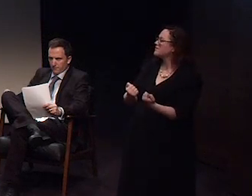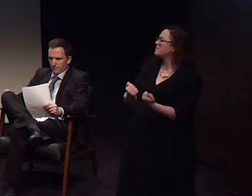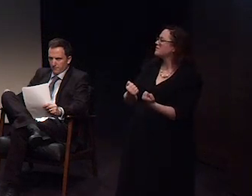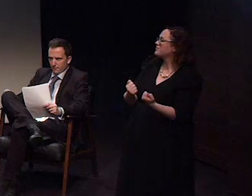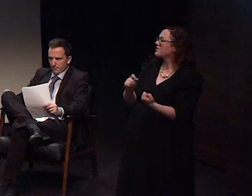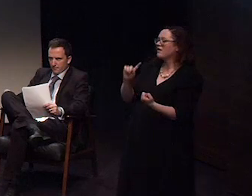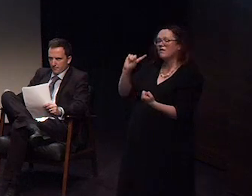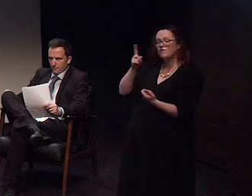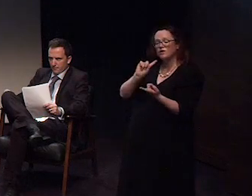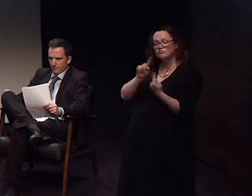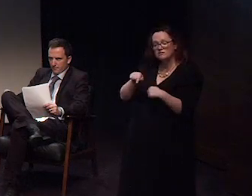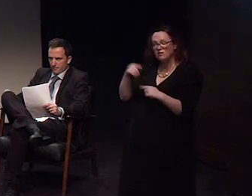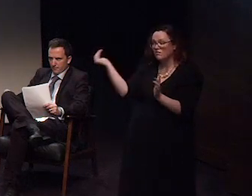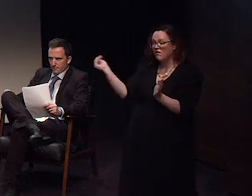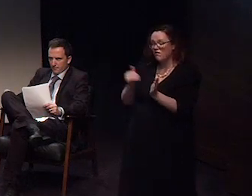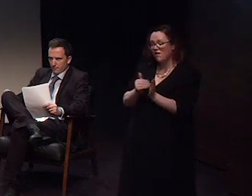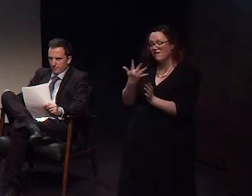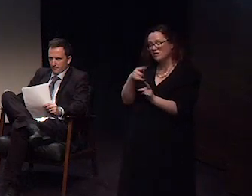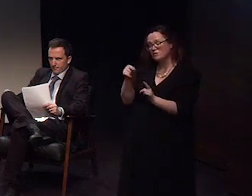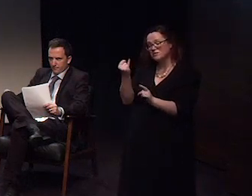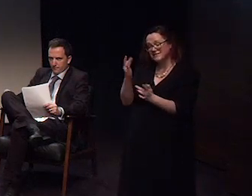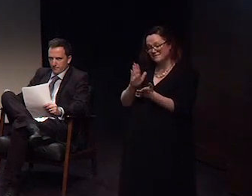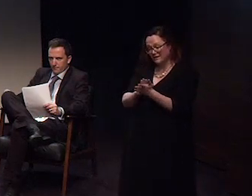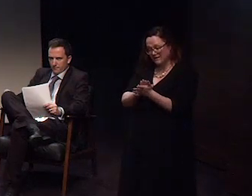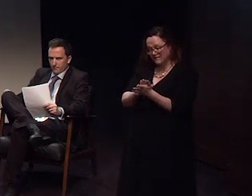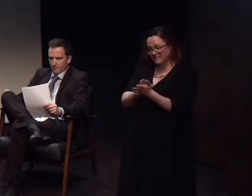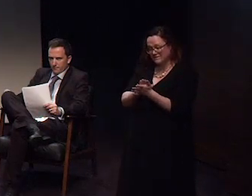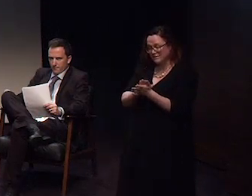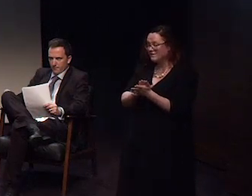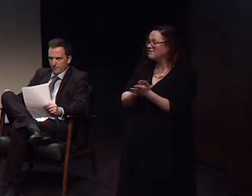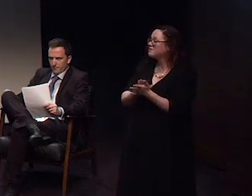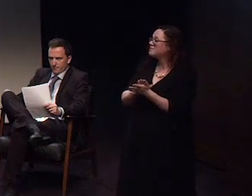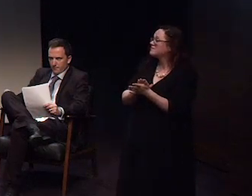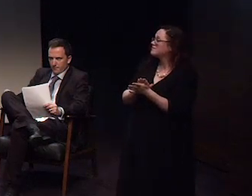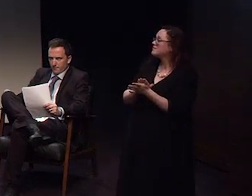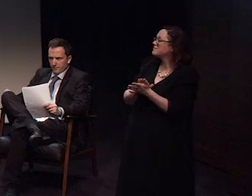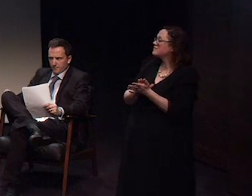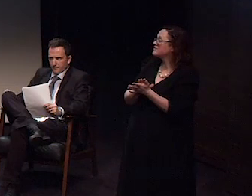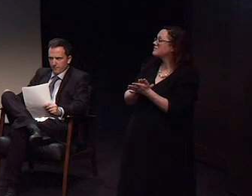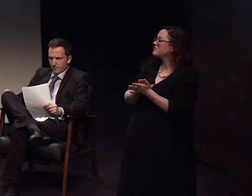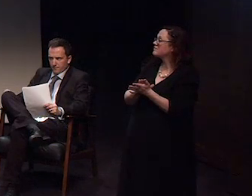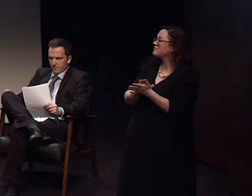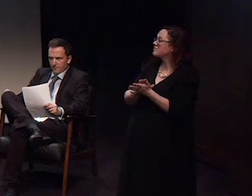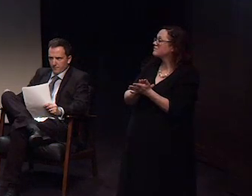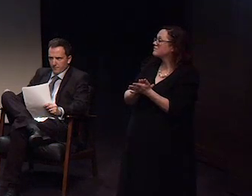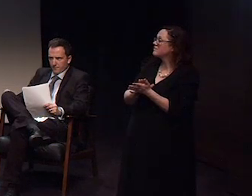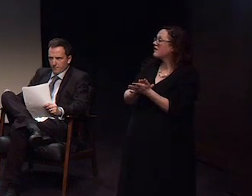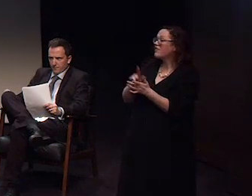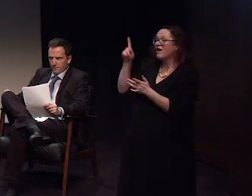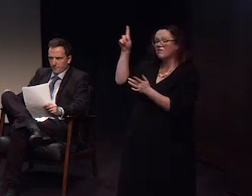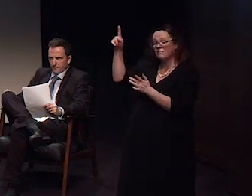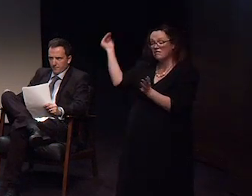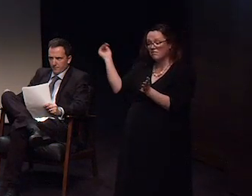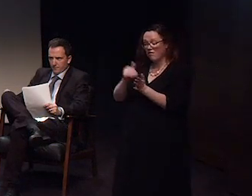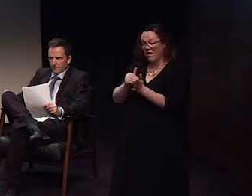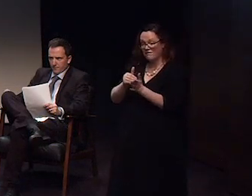between 5 or 6 minutes. And for 3 simulations, the first responder took over